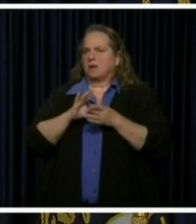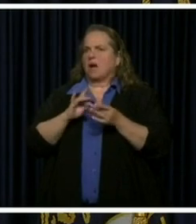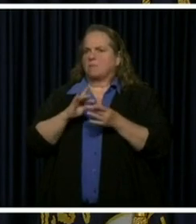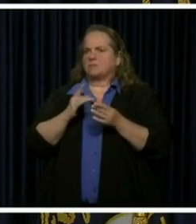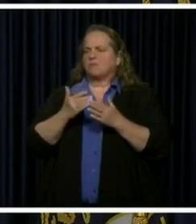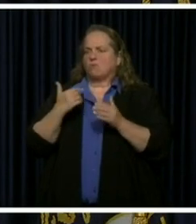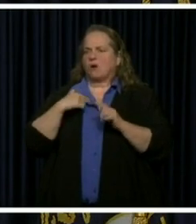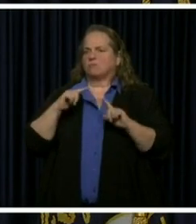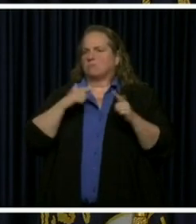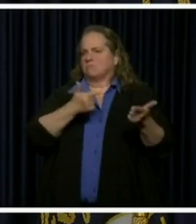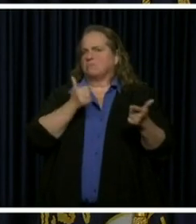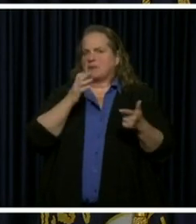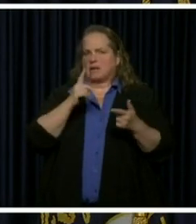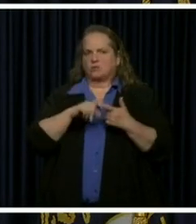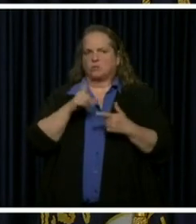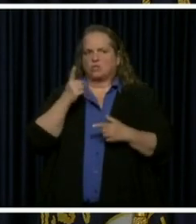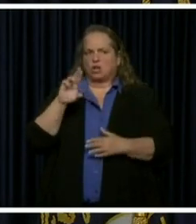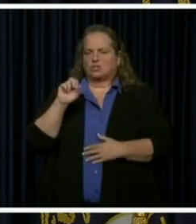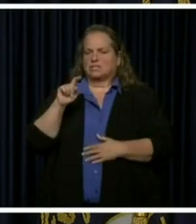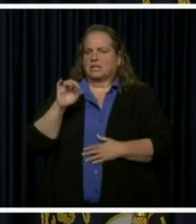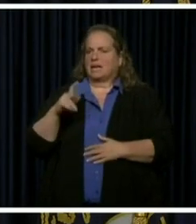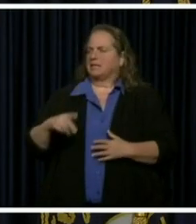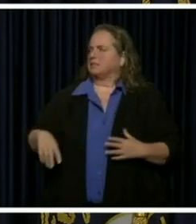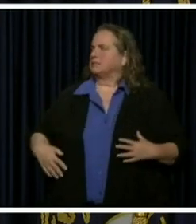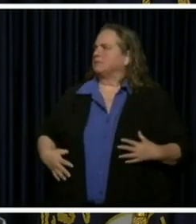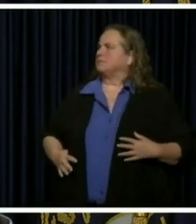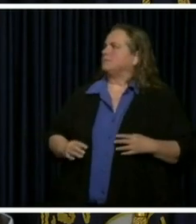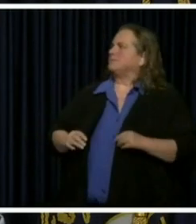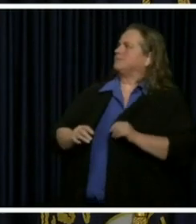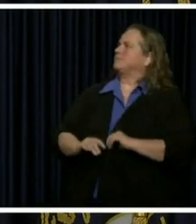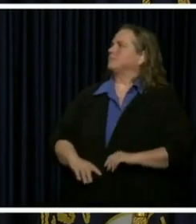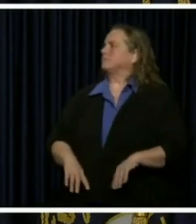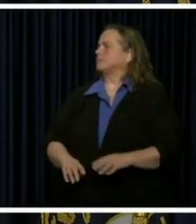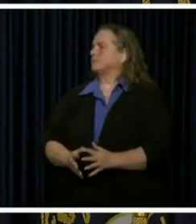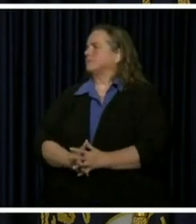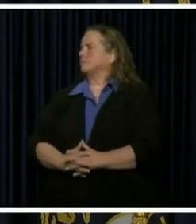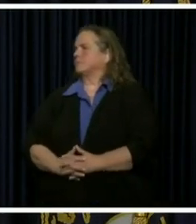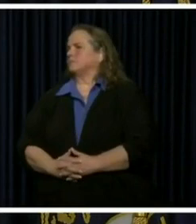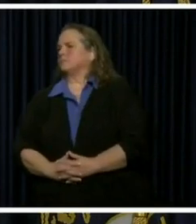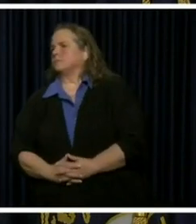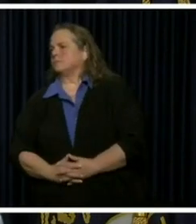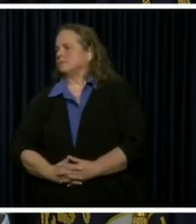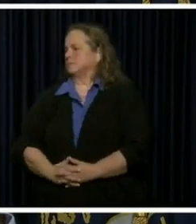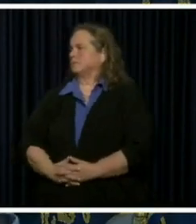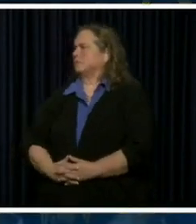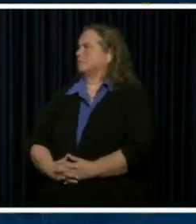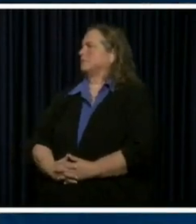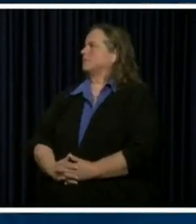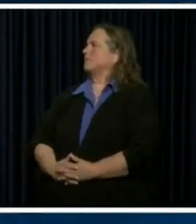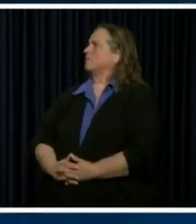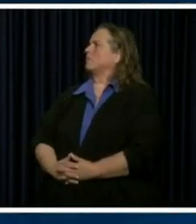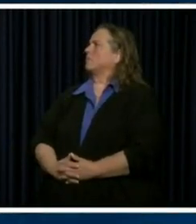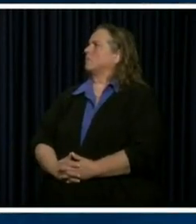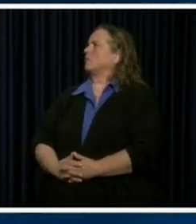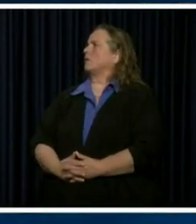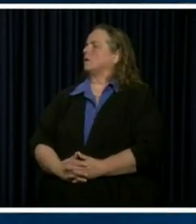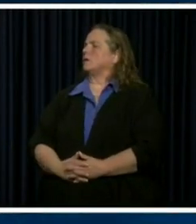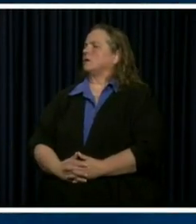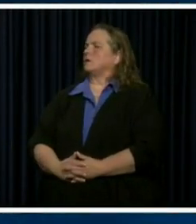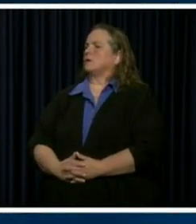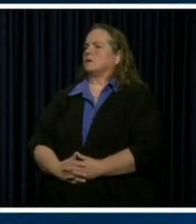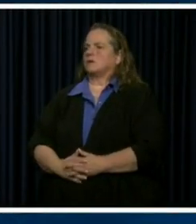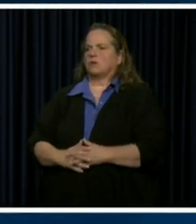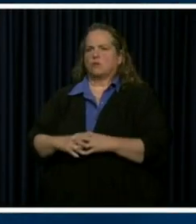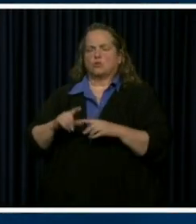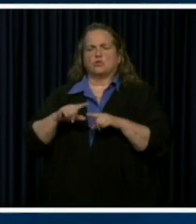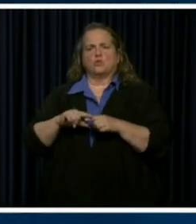I turn it back over to Dr. Stack. To minimize the spread of COVID-19,